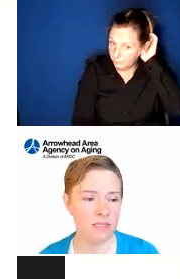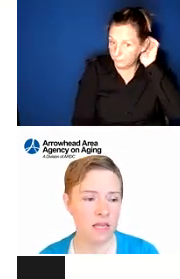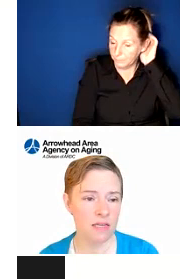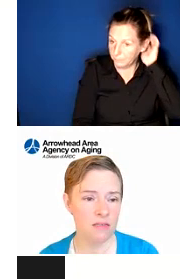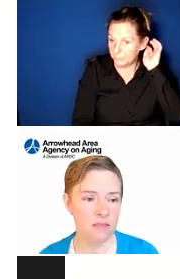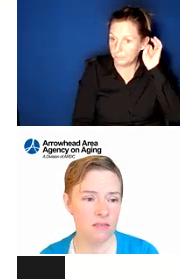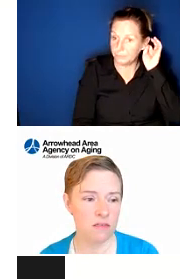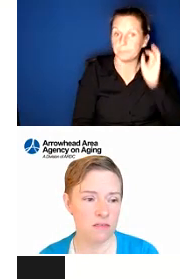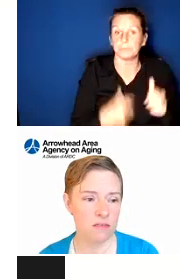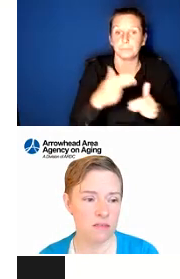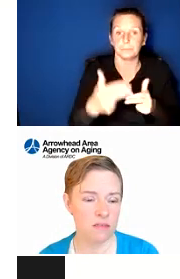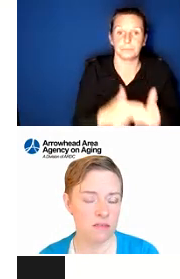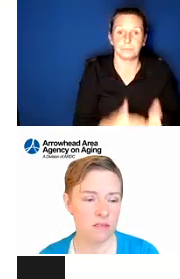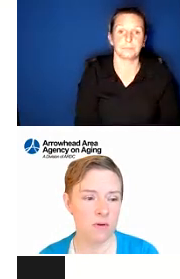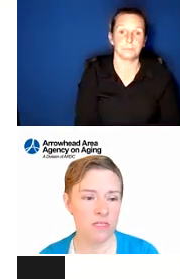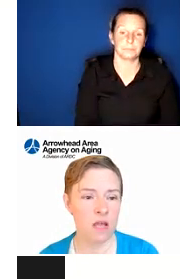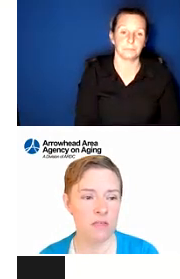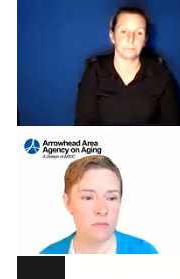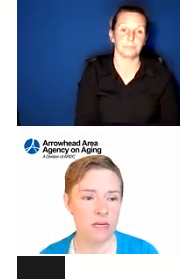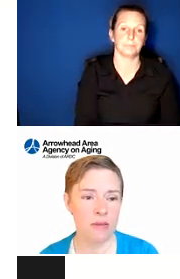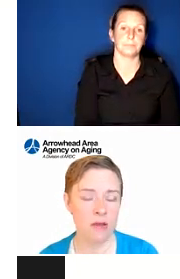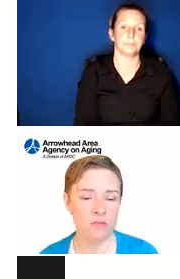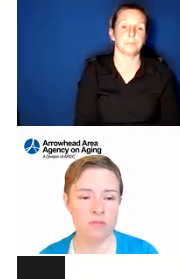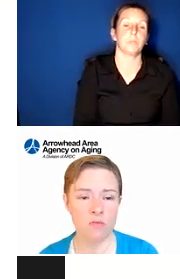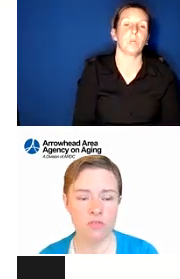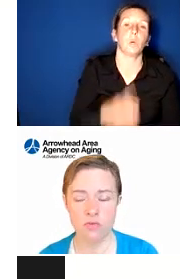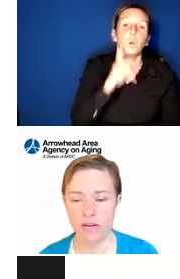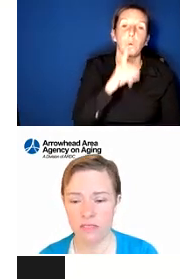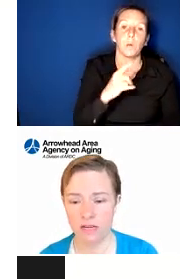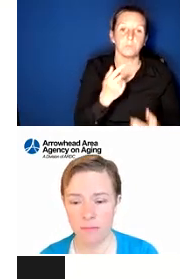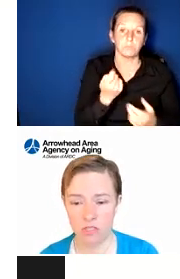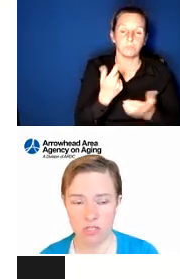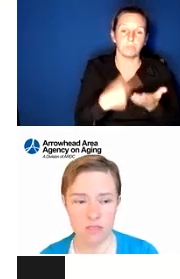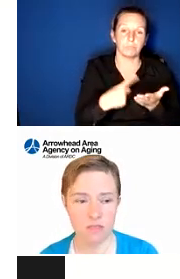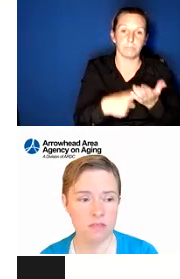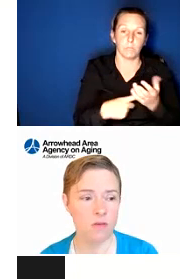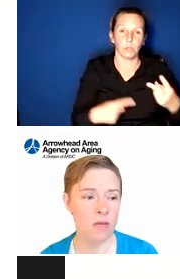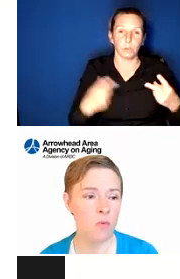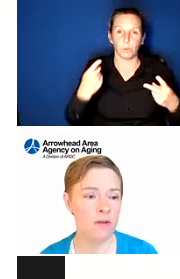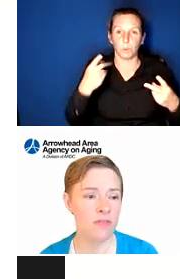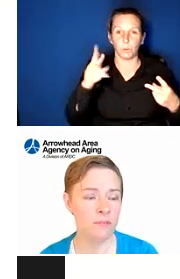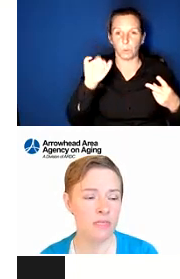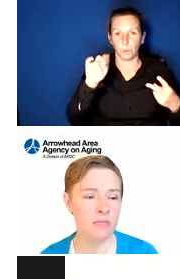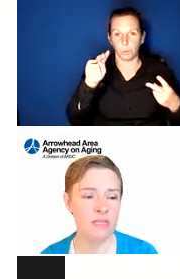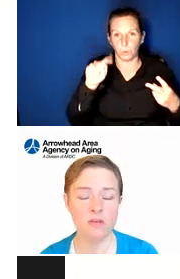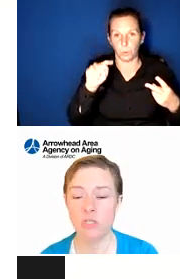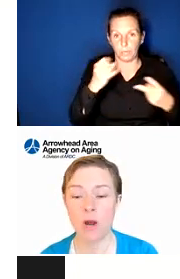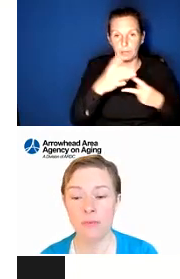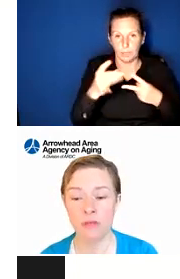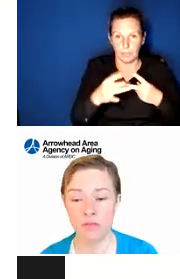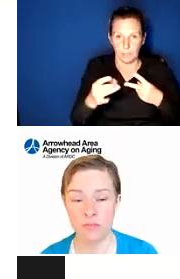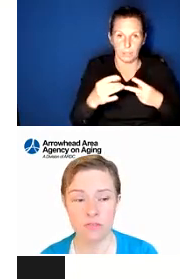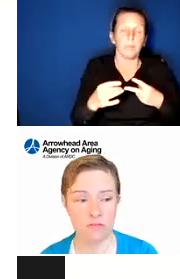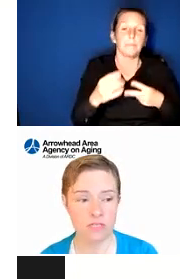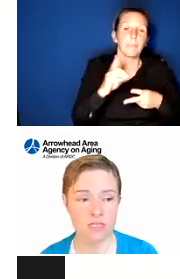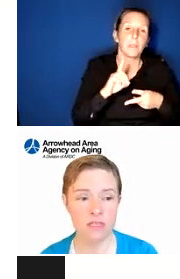Next slide. So we're going to talk a little bit about those two grants that I mentioned. One of them is the Minnesota